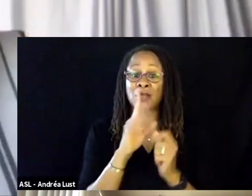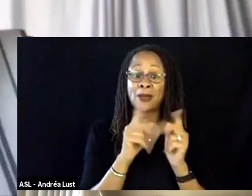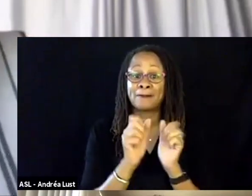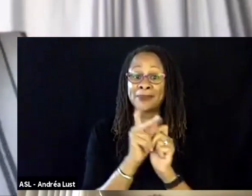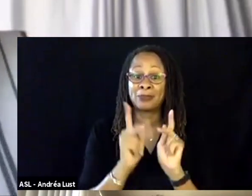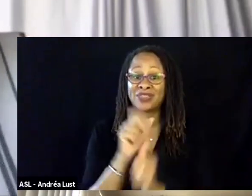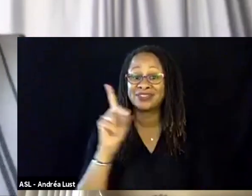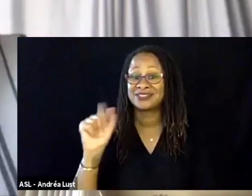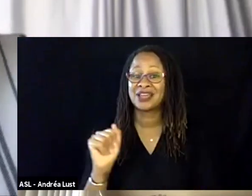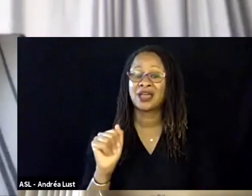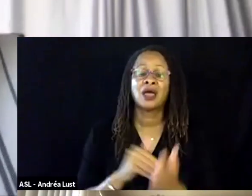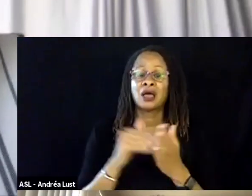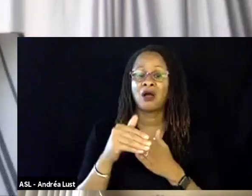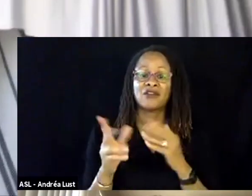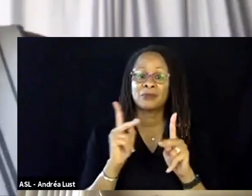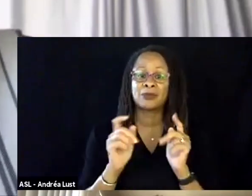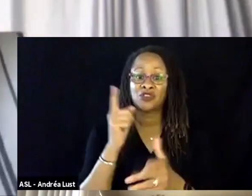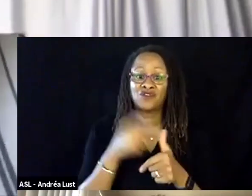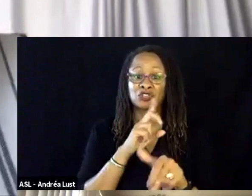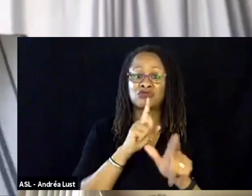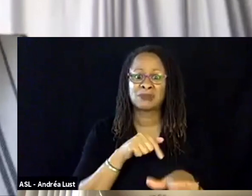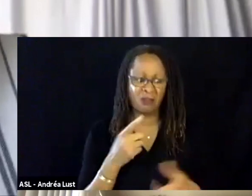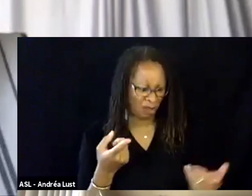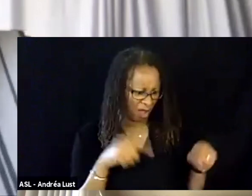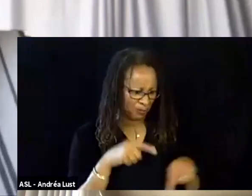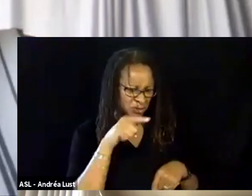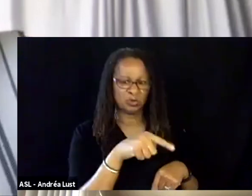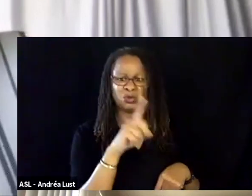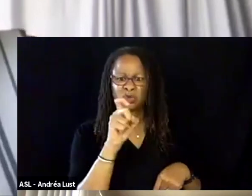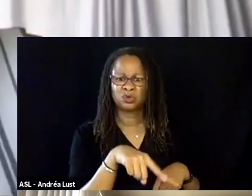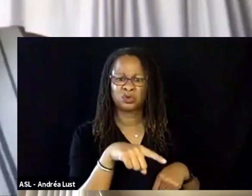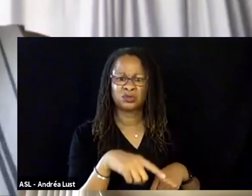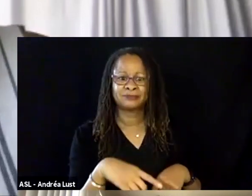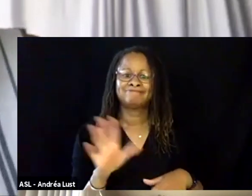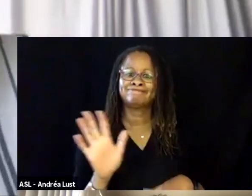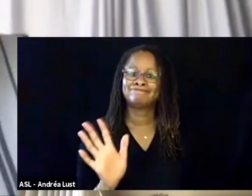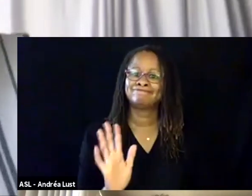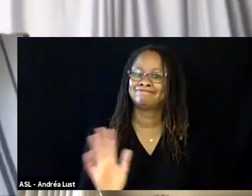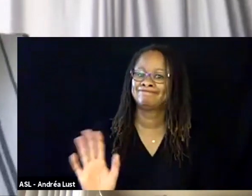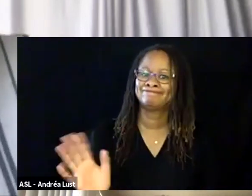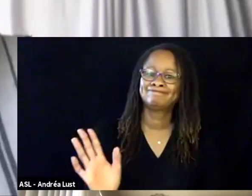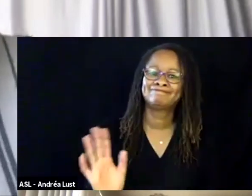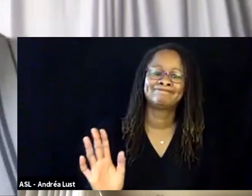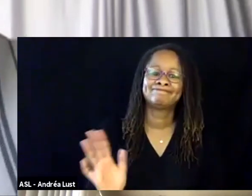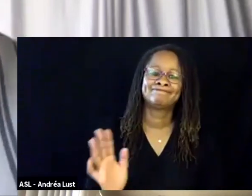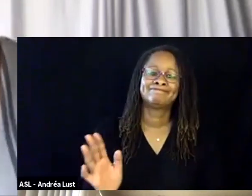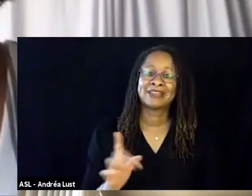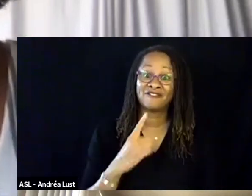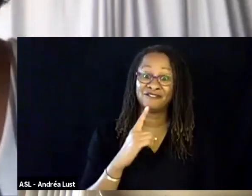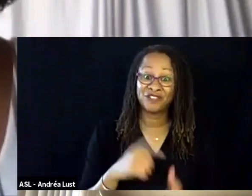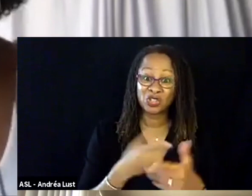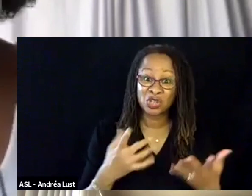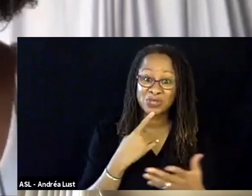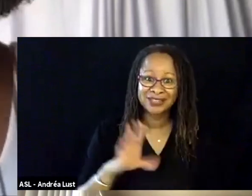times people's first response to me will be, what happened to you? It's like, that's not the way you approach someone with a disability. You just say, hi, how